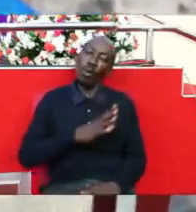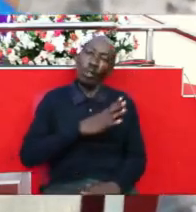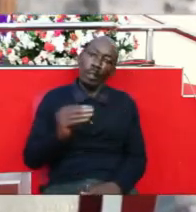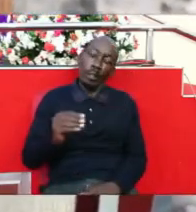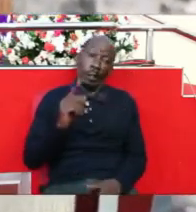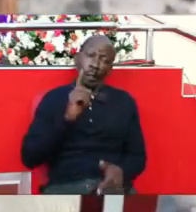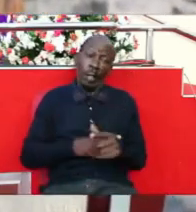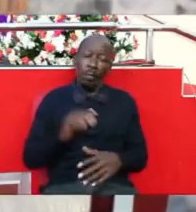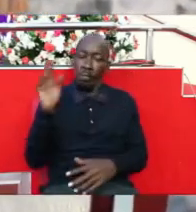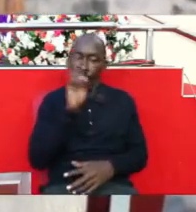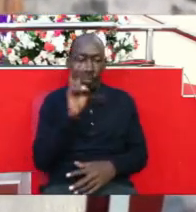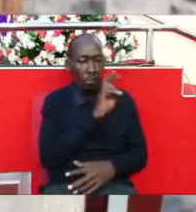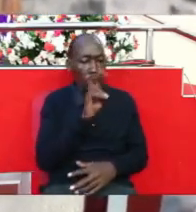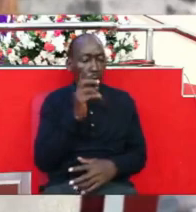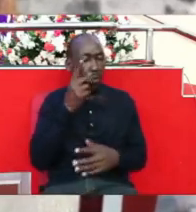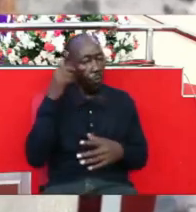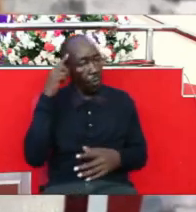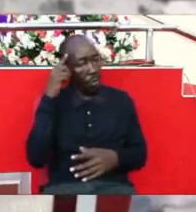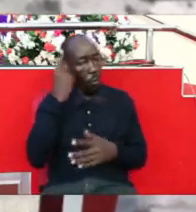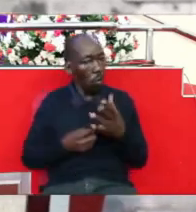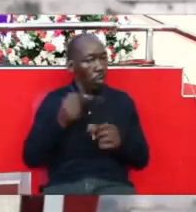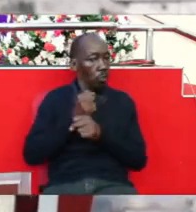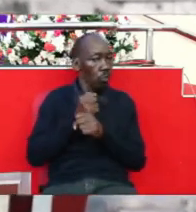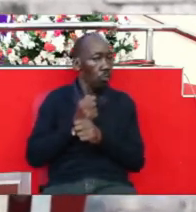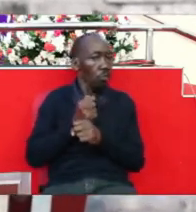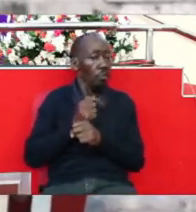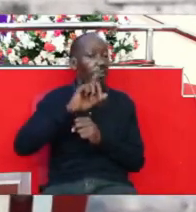they were seeking what to do, walipokuwa na tafakari wafanye nini,